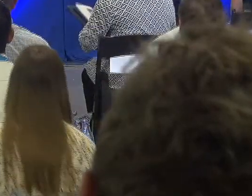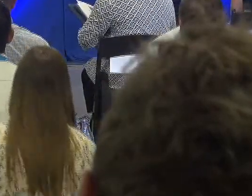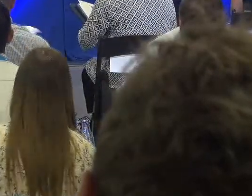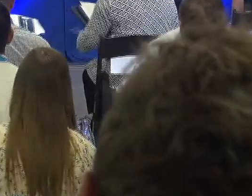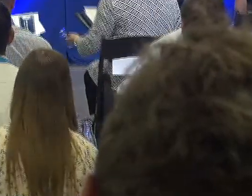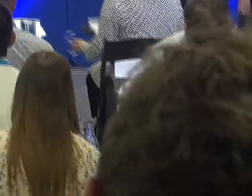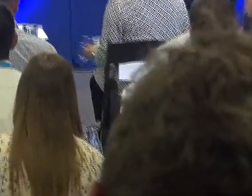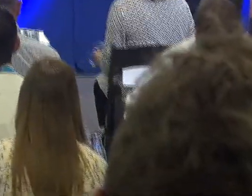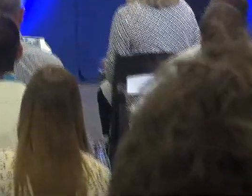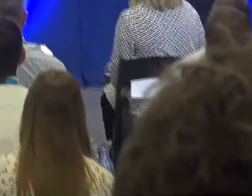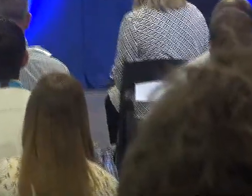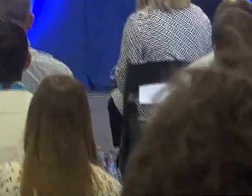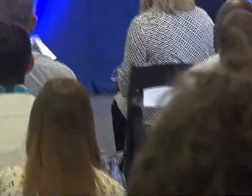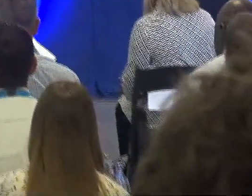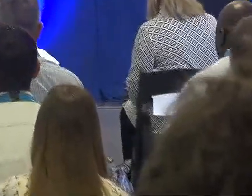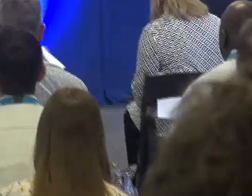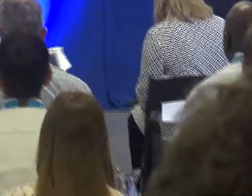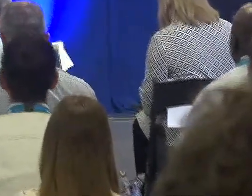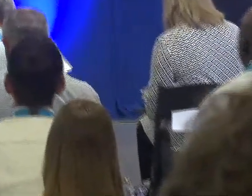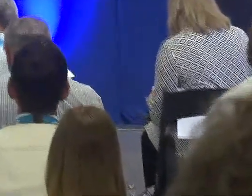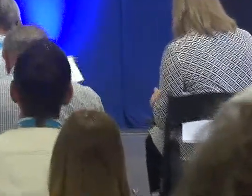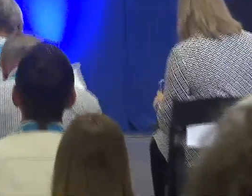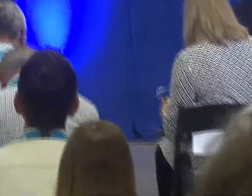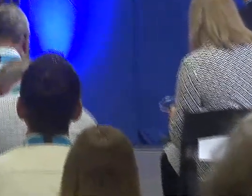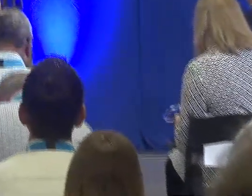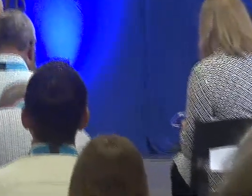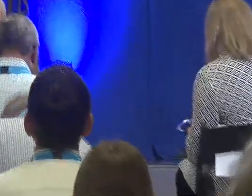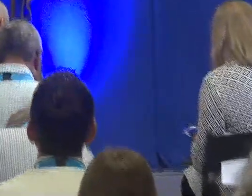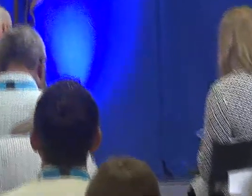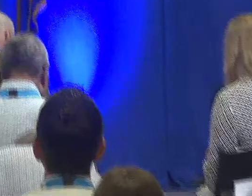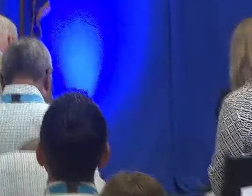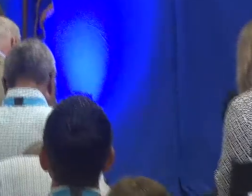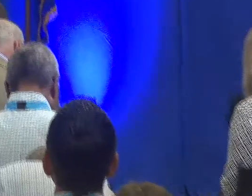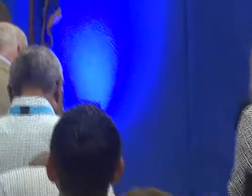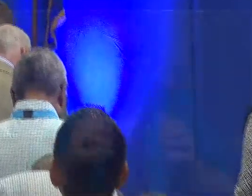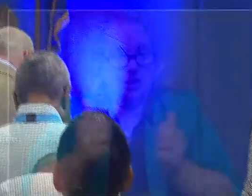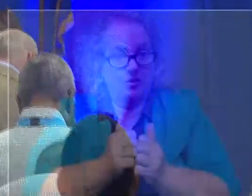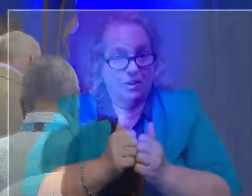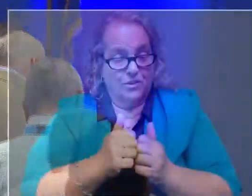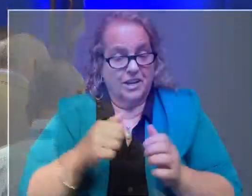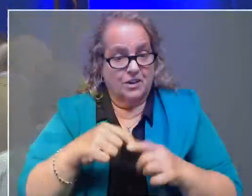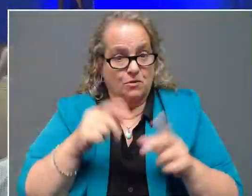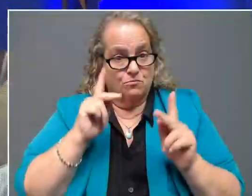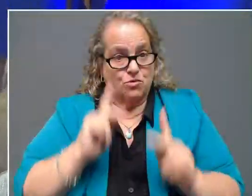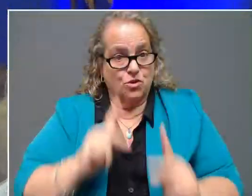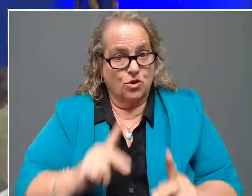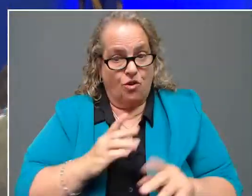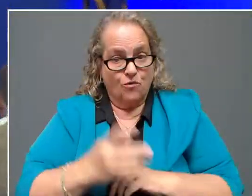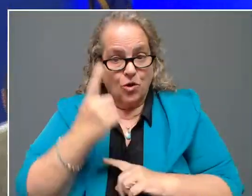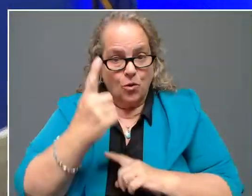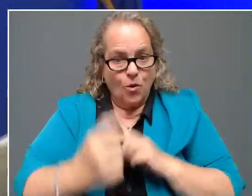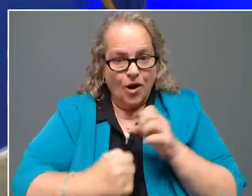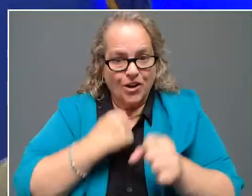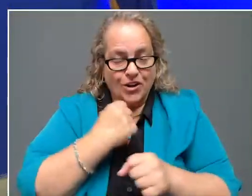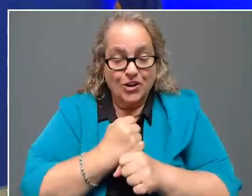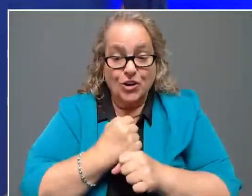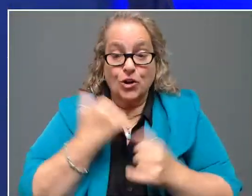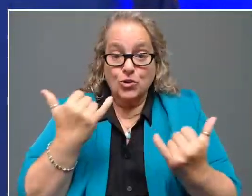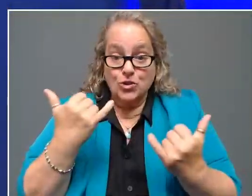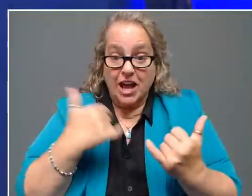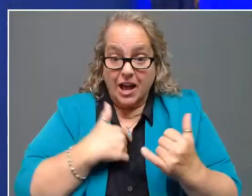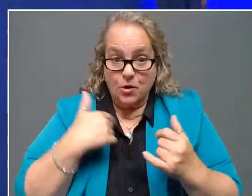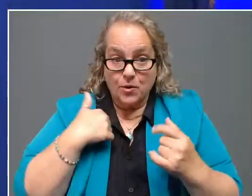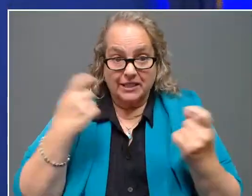for us to gather in person for the first time in over a year. Today we're celebrating completion of a $60